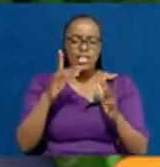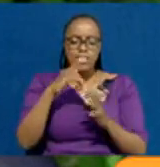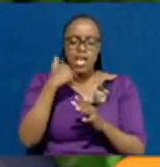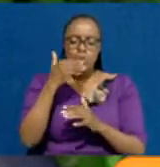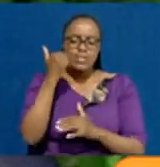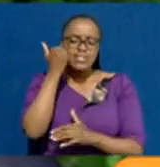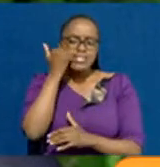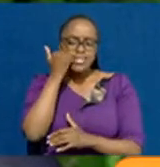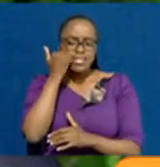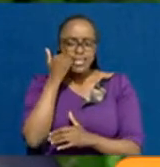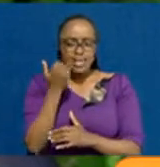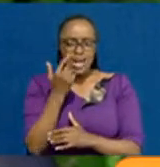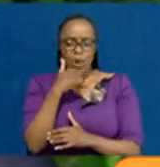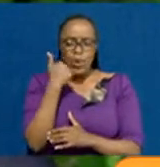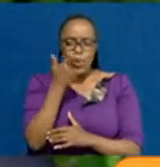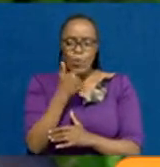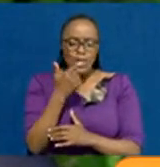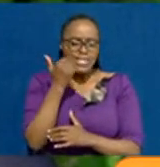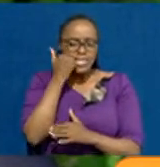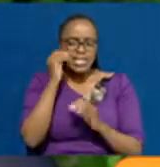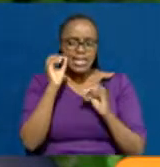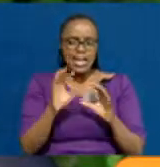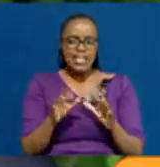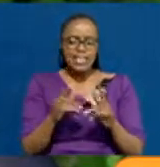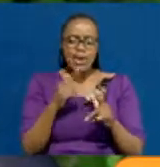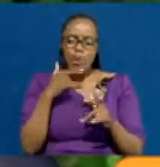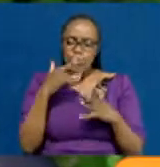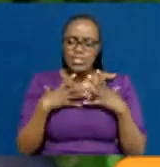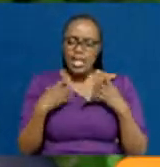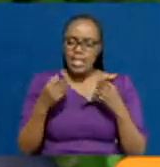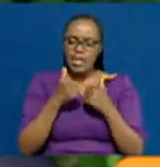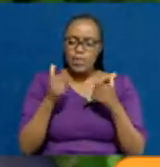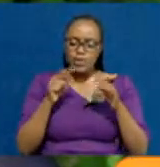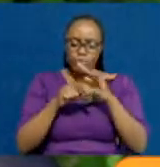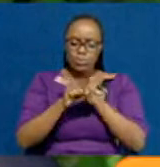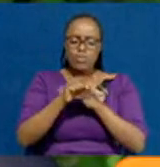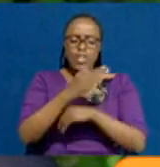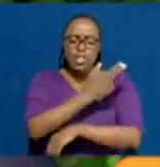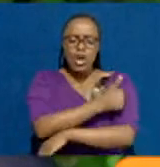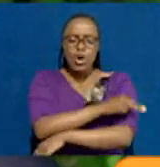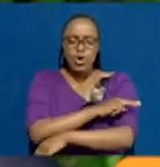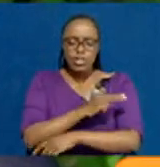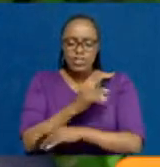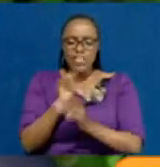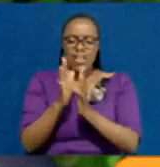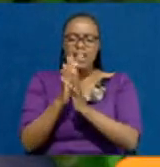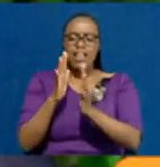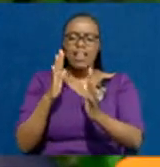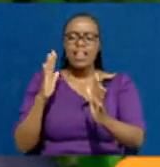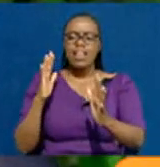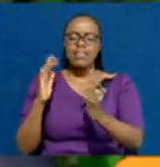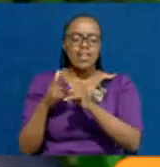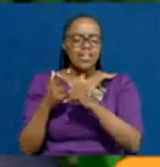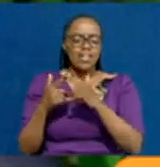unwell, who is not unwell, who is healthy, to walk into a facility. They imagine the queues, they imagine all that. So as a